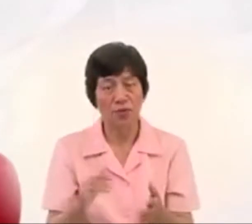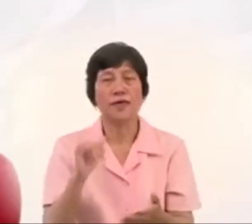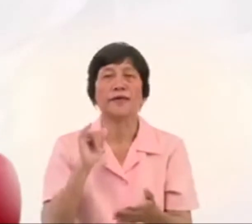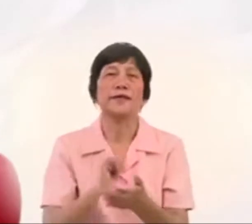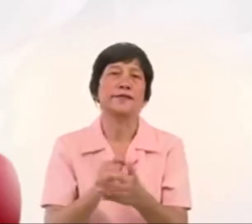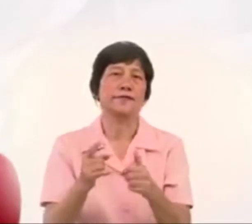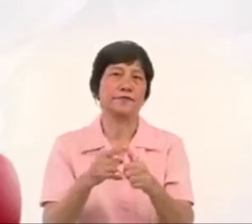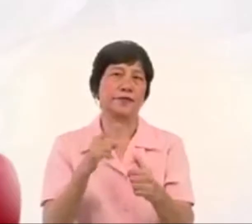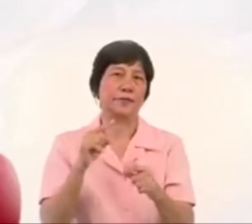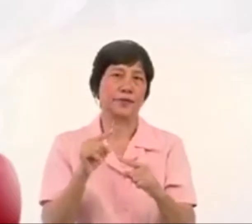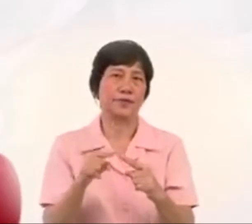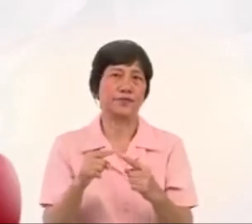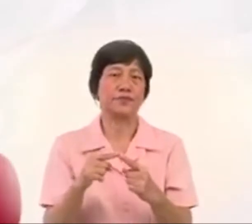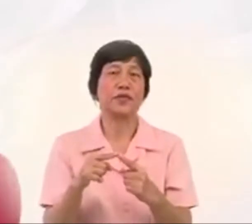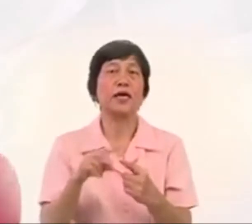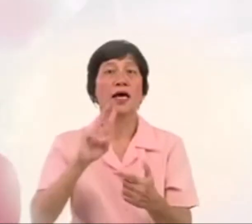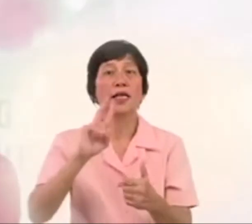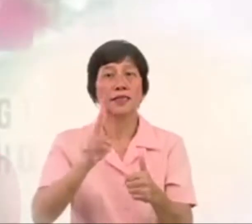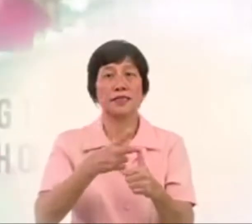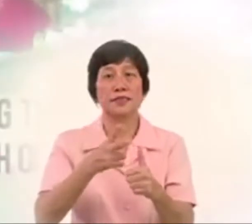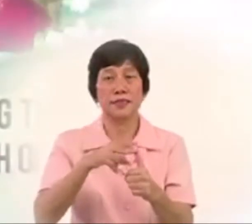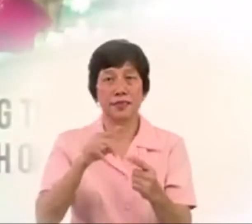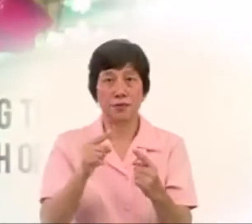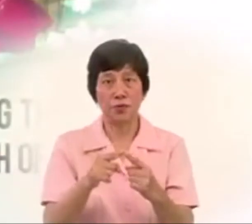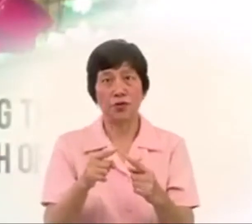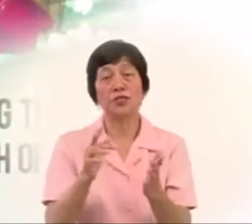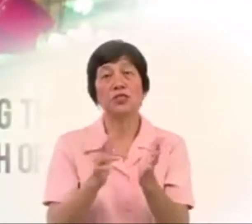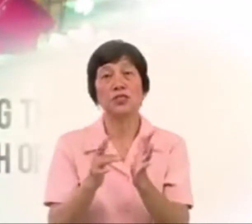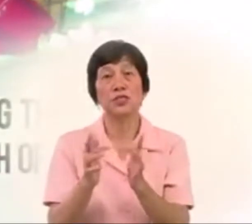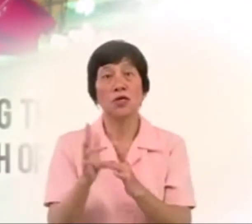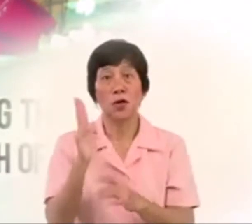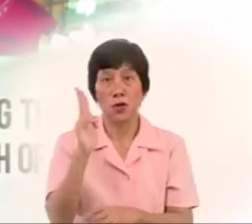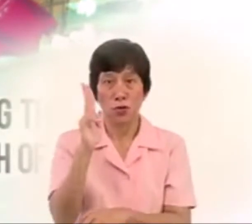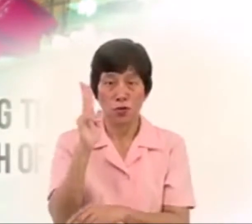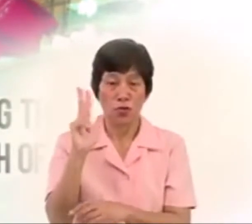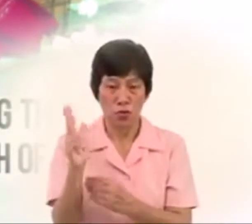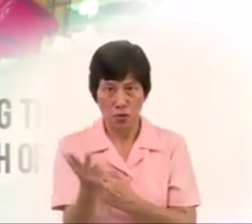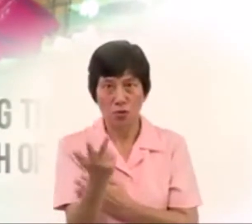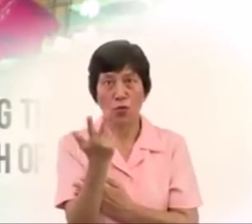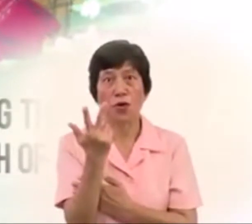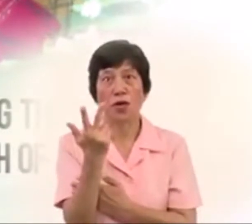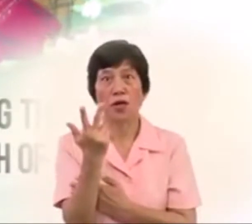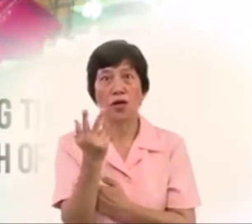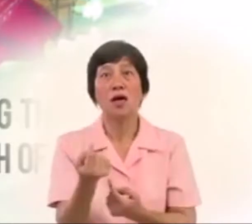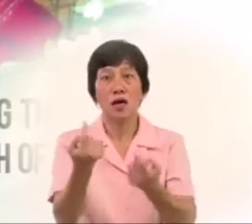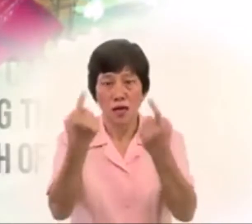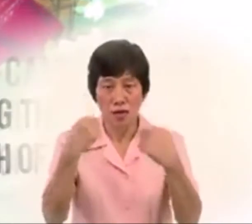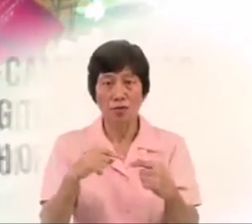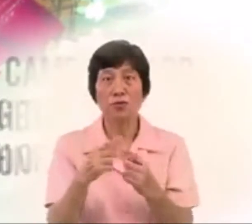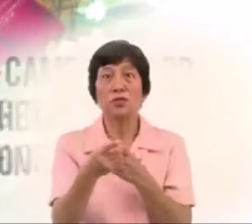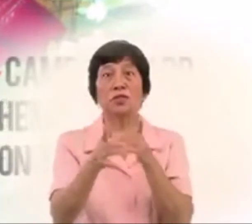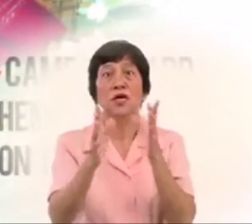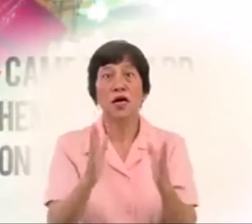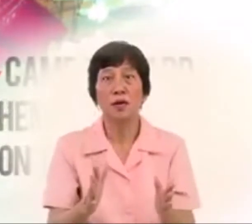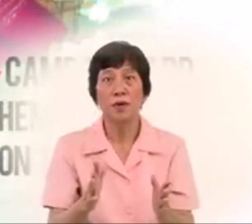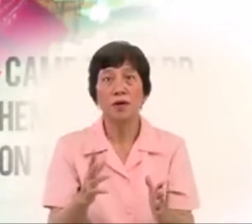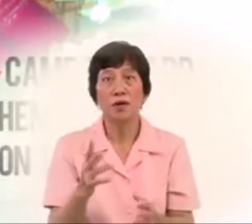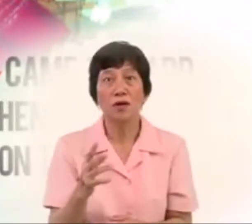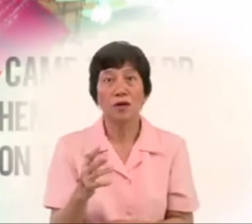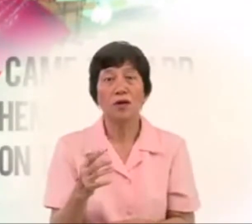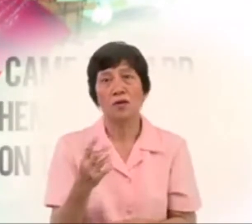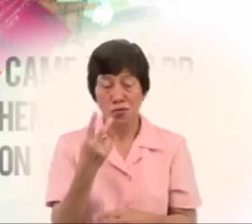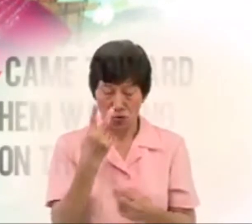point. Then the second point. Jesus, at 3 o'clock in the morning, comes to His disciples. So, He has